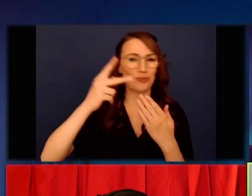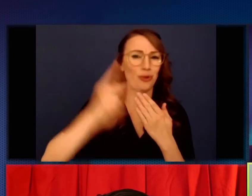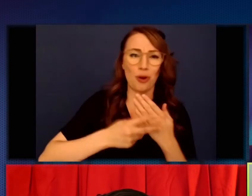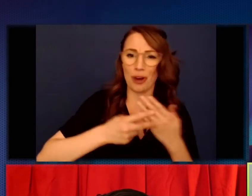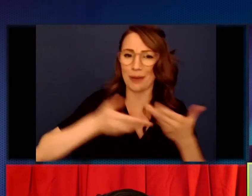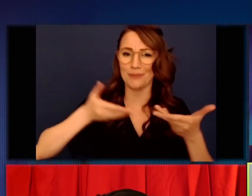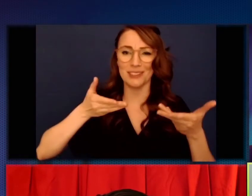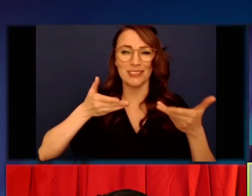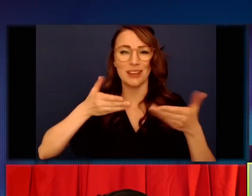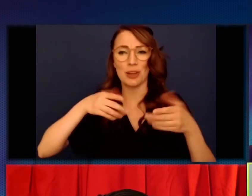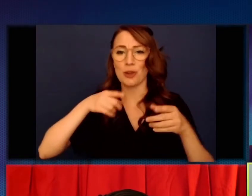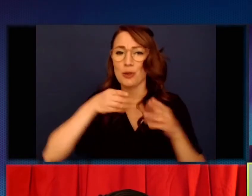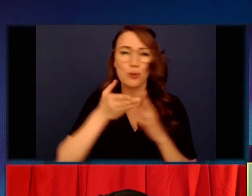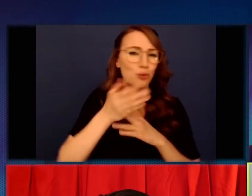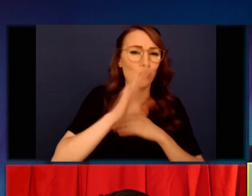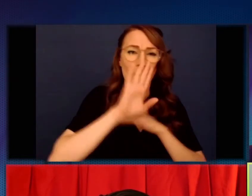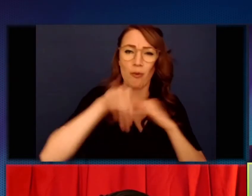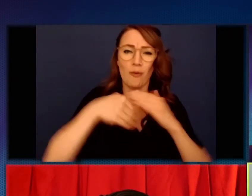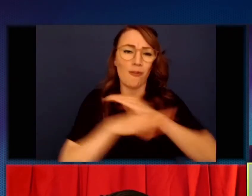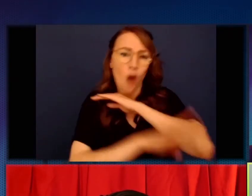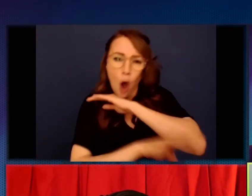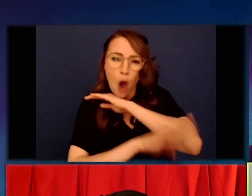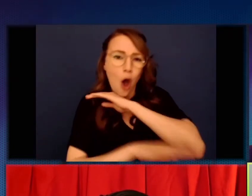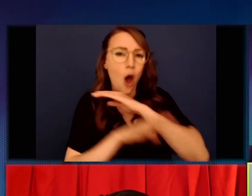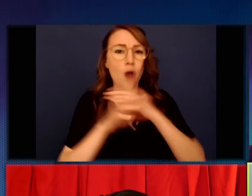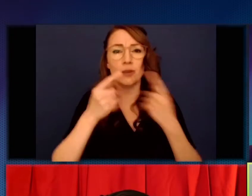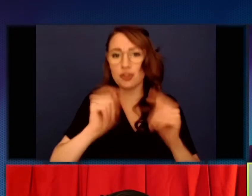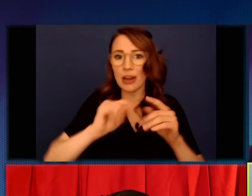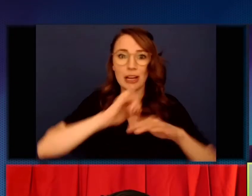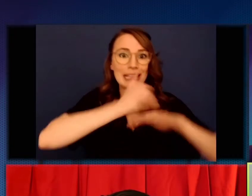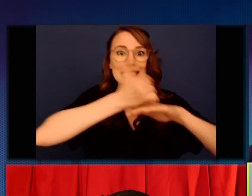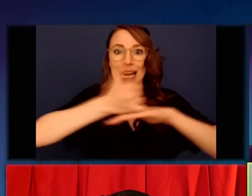organizations and get them ready for the winter.